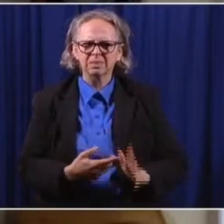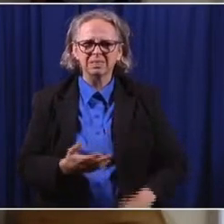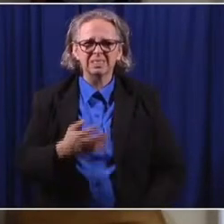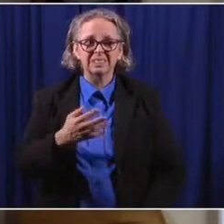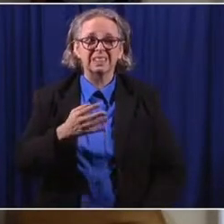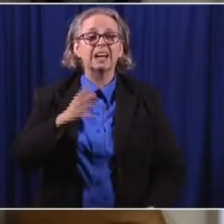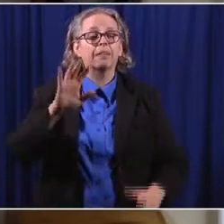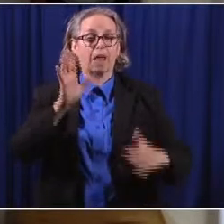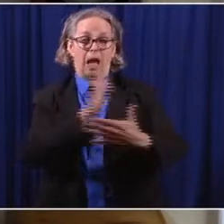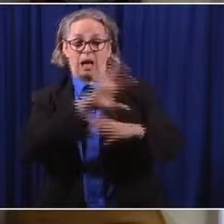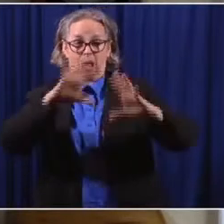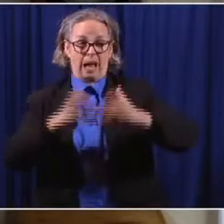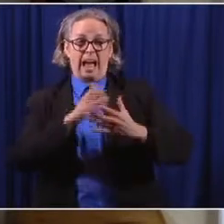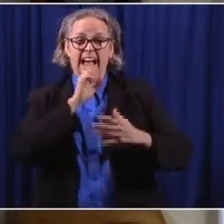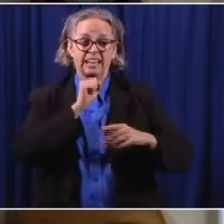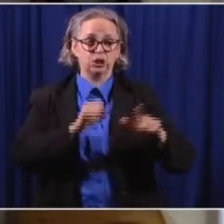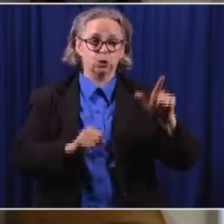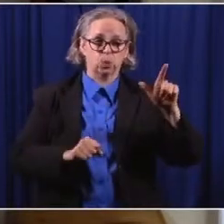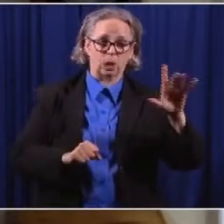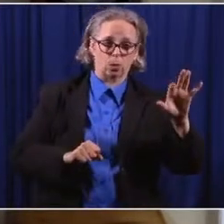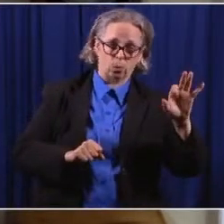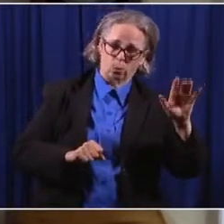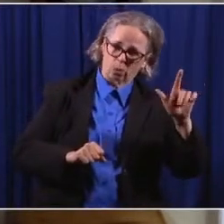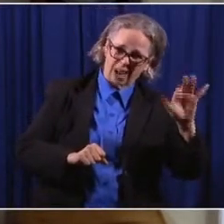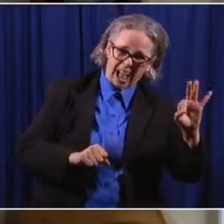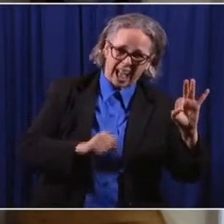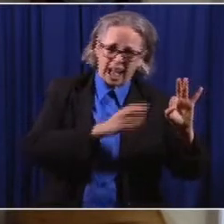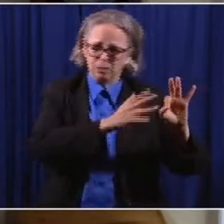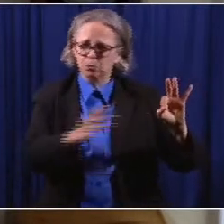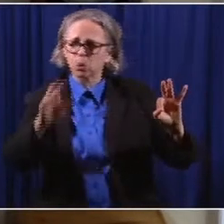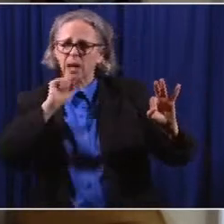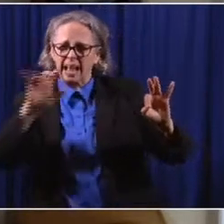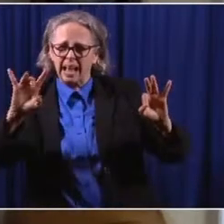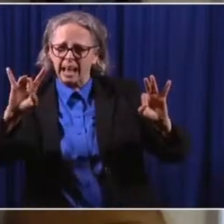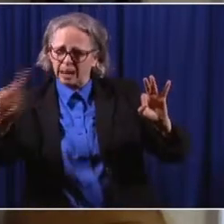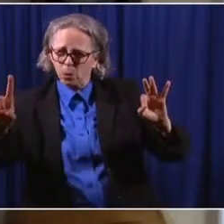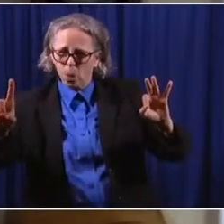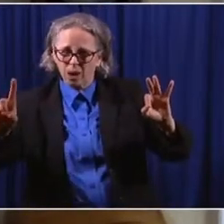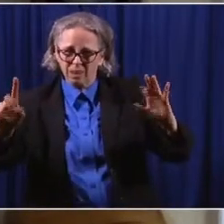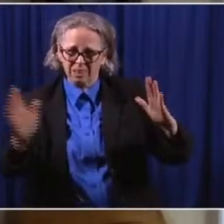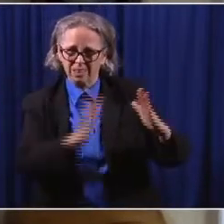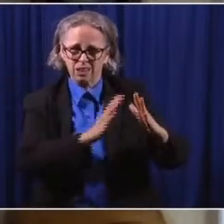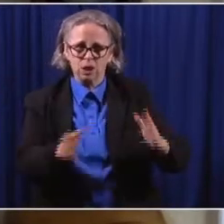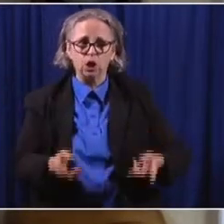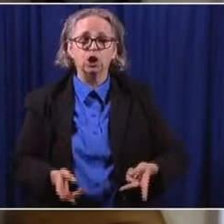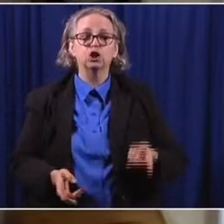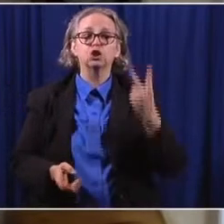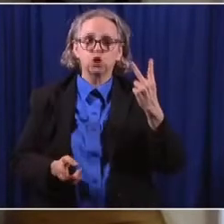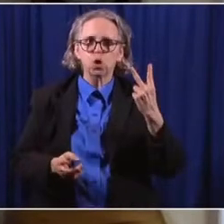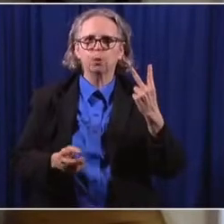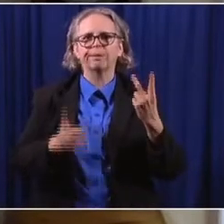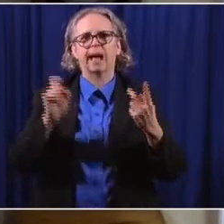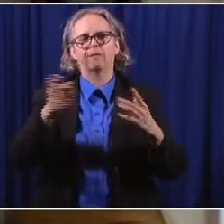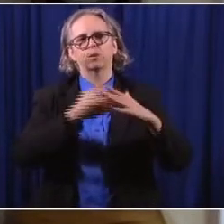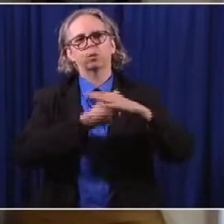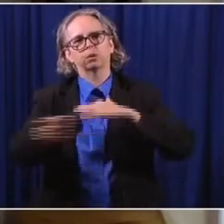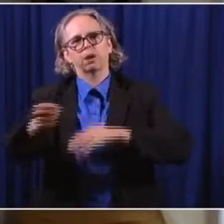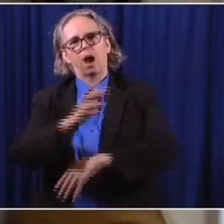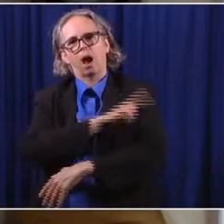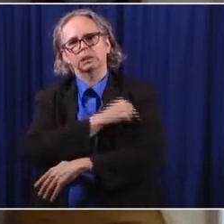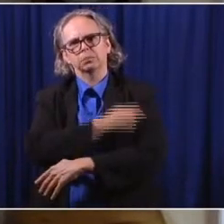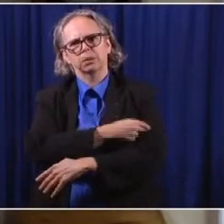been hospitalized, 2 are seriously ill. Look, we don't share these stories to make people feel bad.